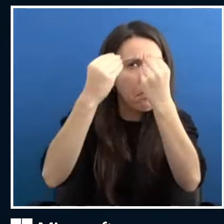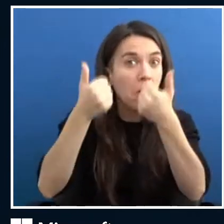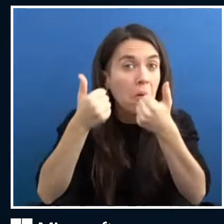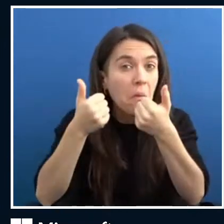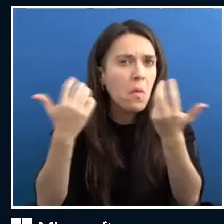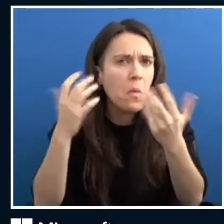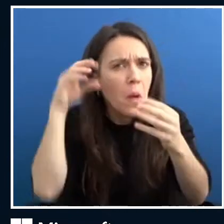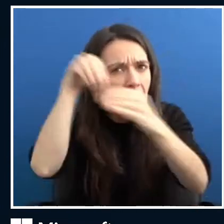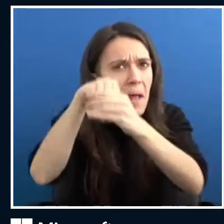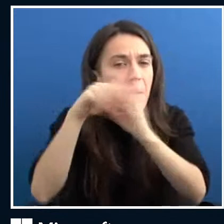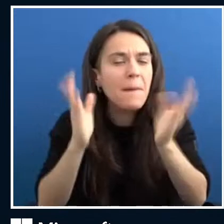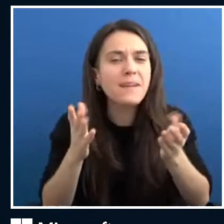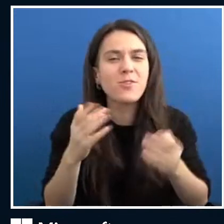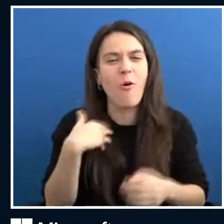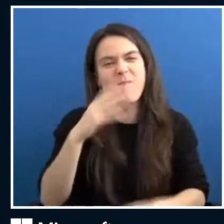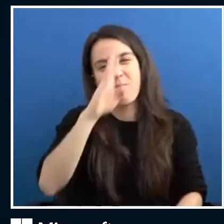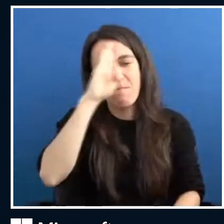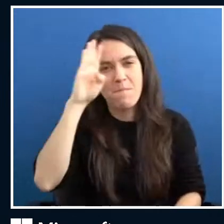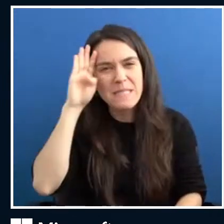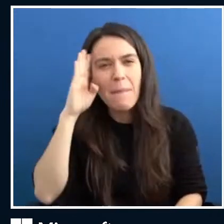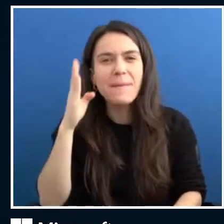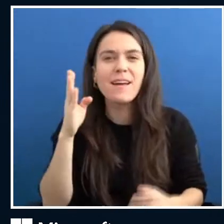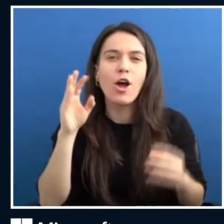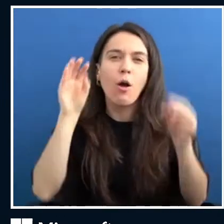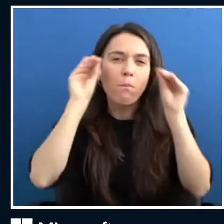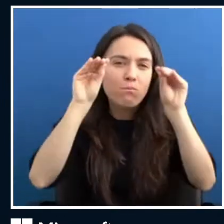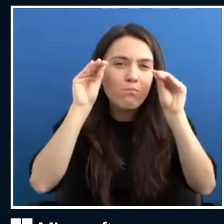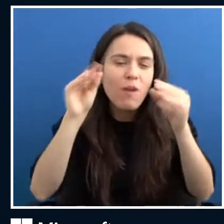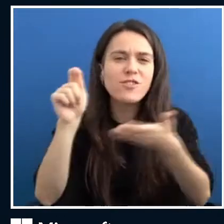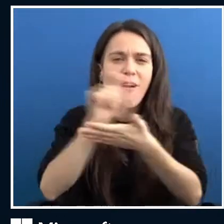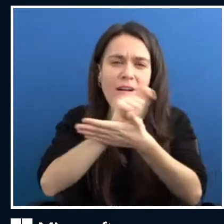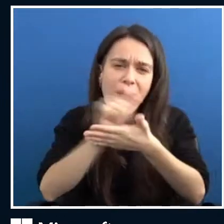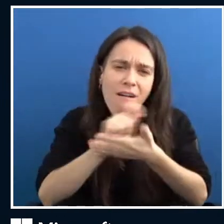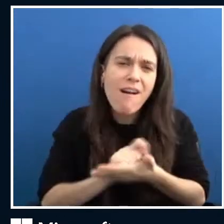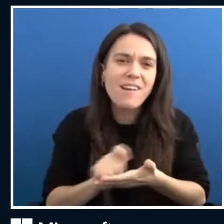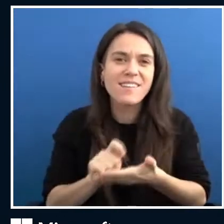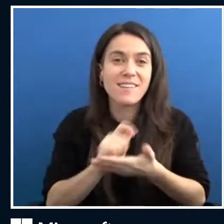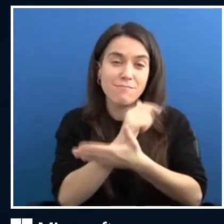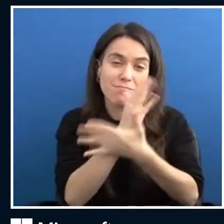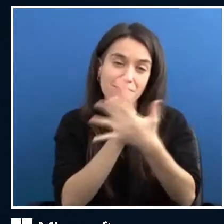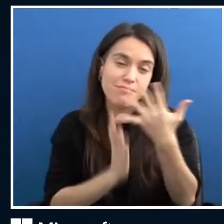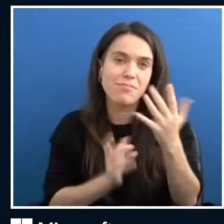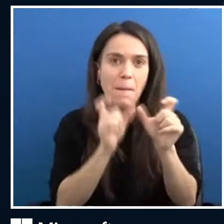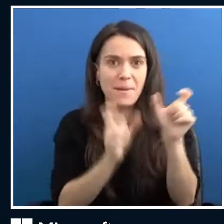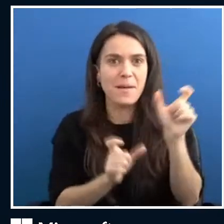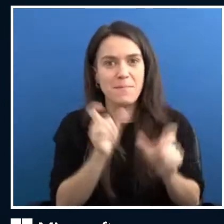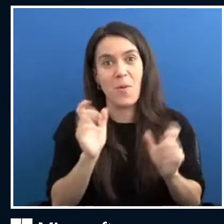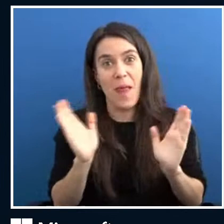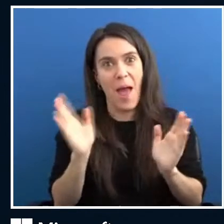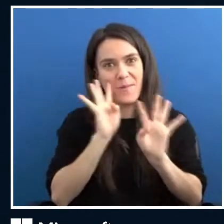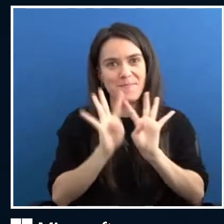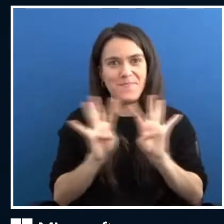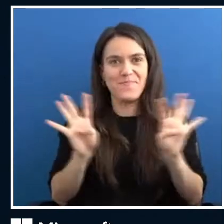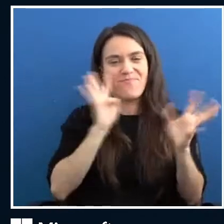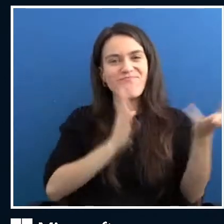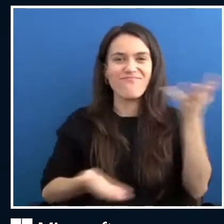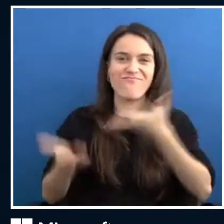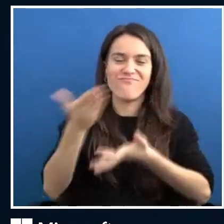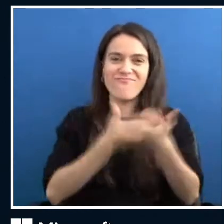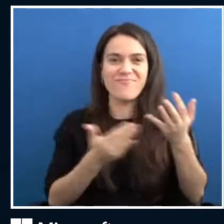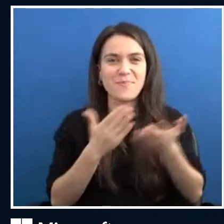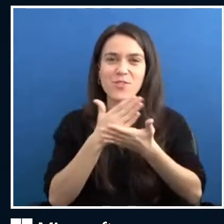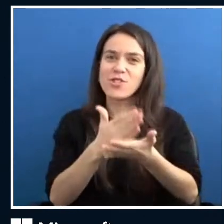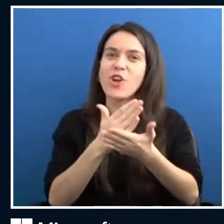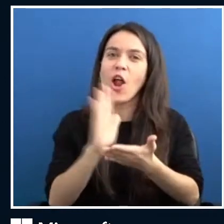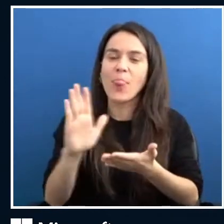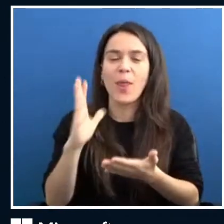academics, professional authors, and industrialized people to talk about and share their best practice about how they're implementing really